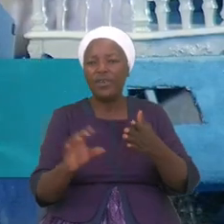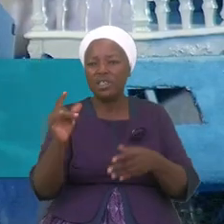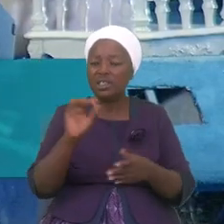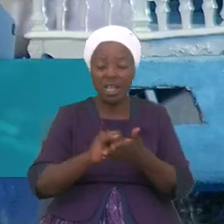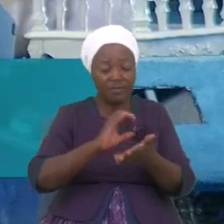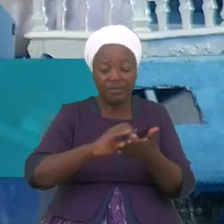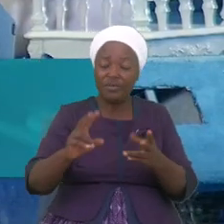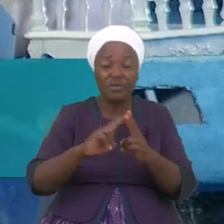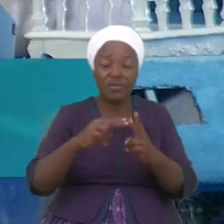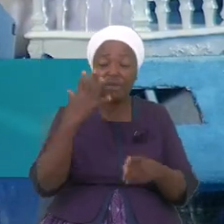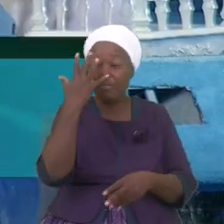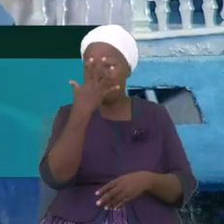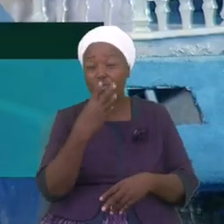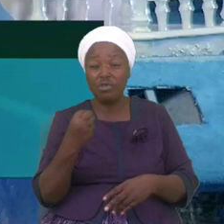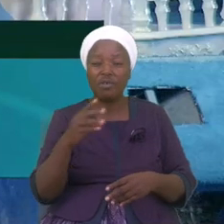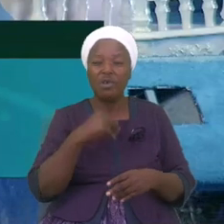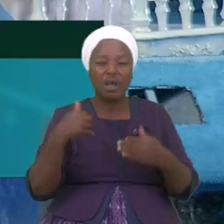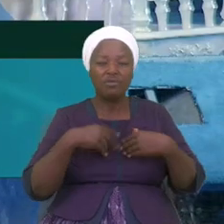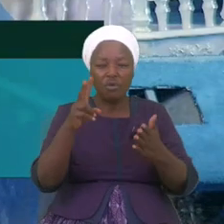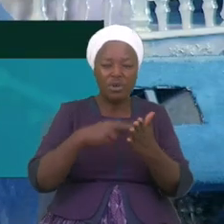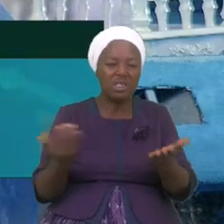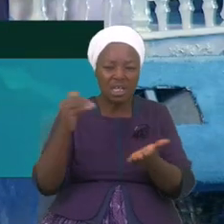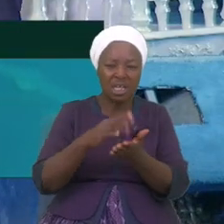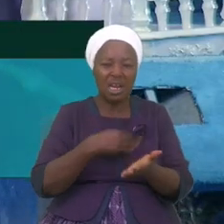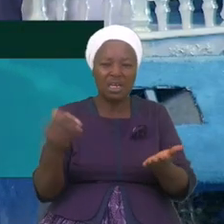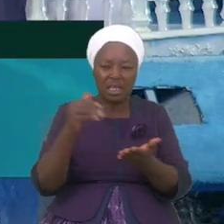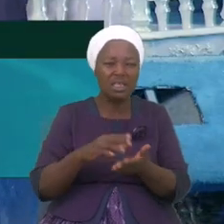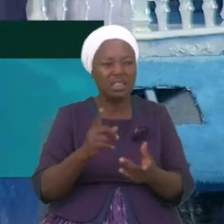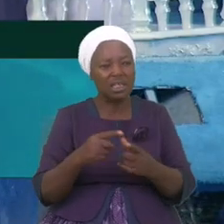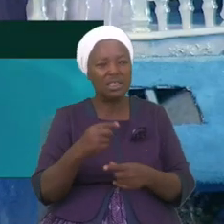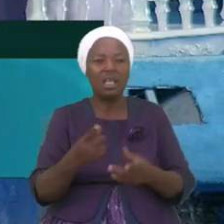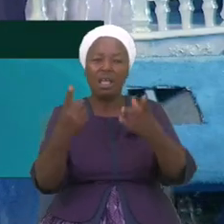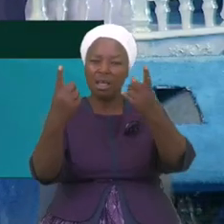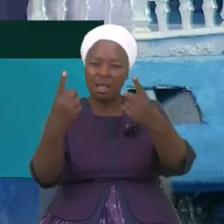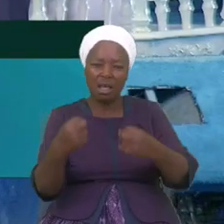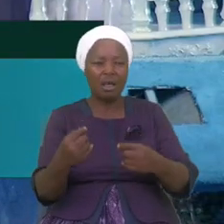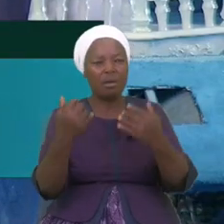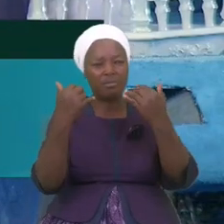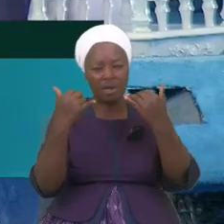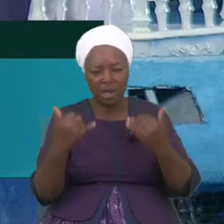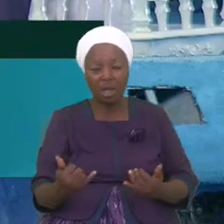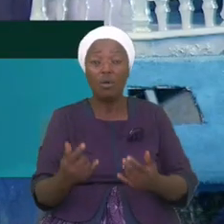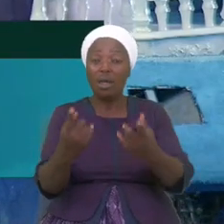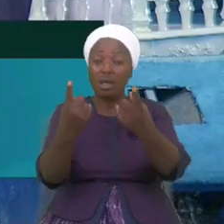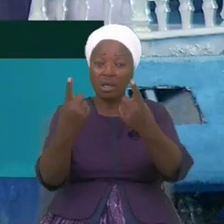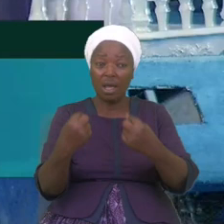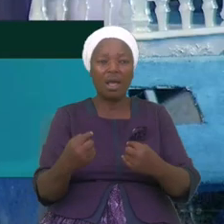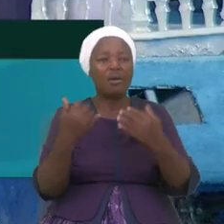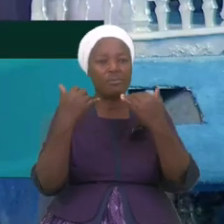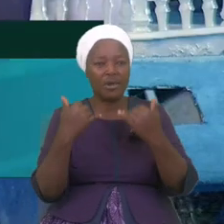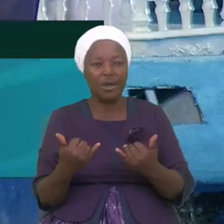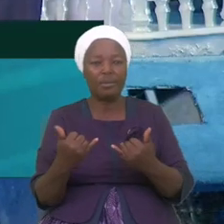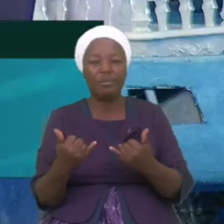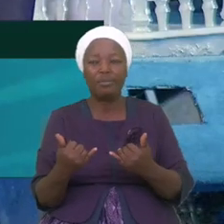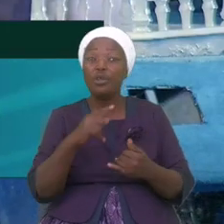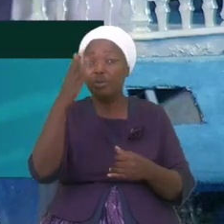need to read it many times over. It says, come now. Come now. You